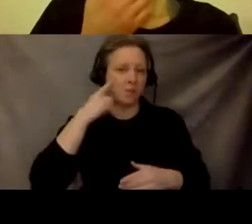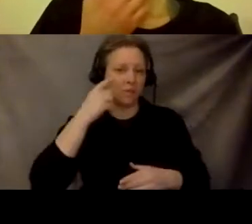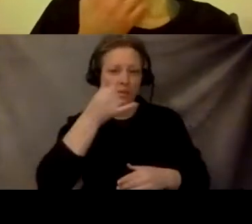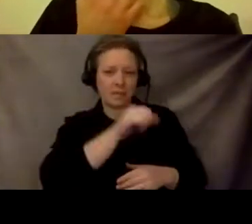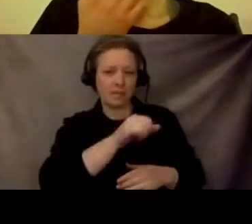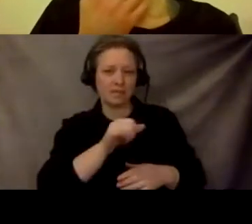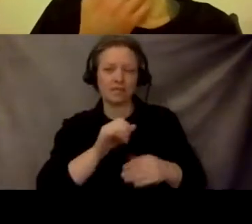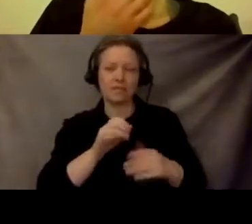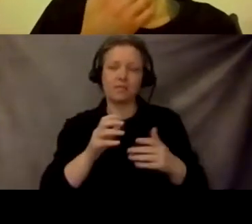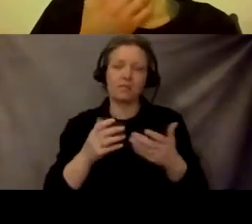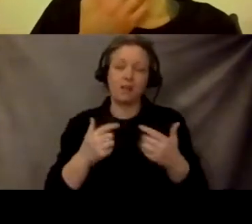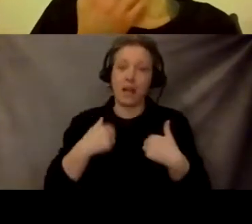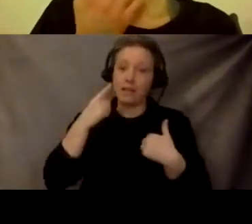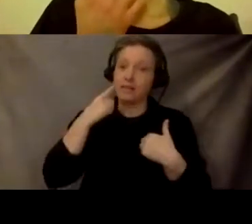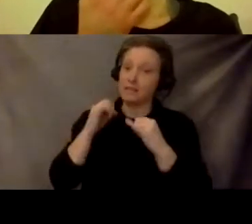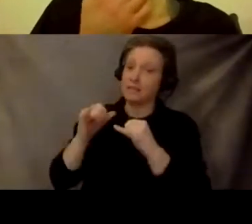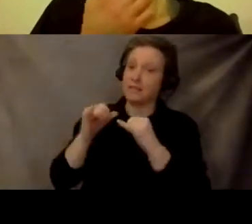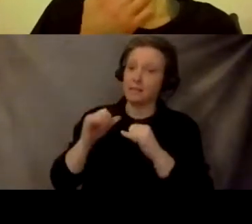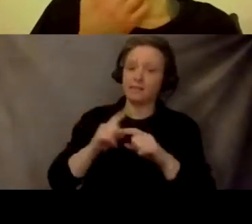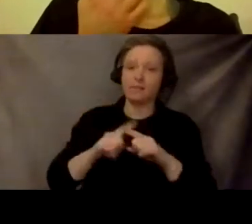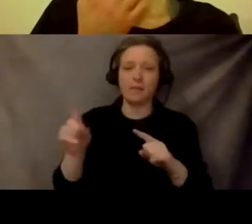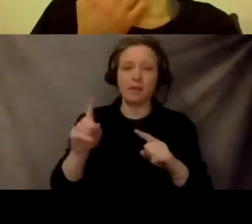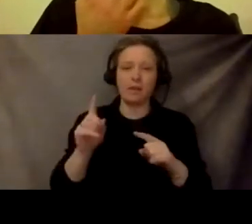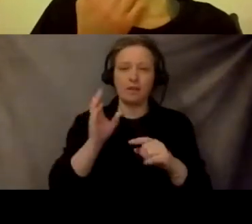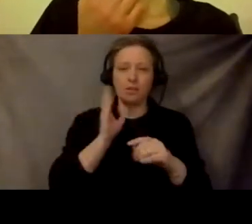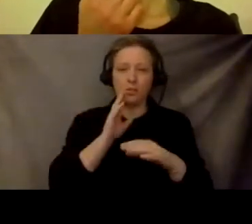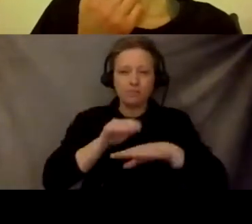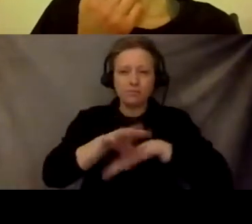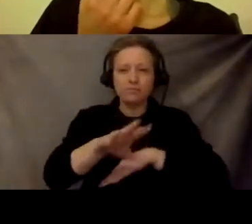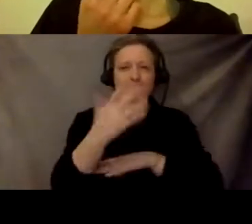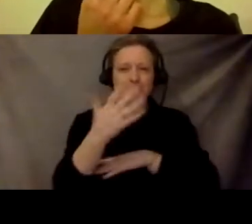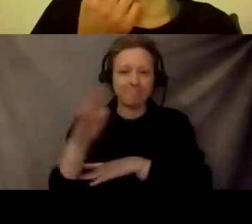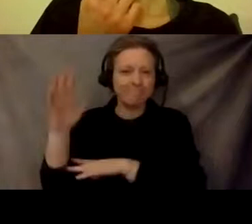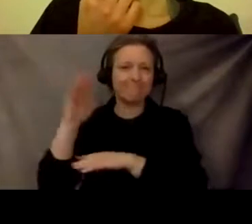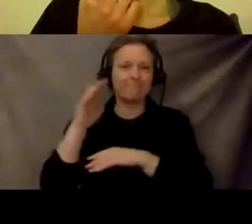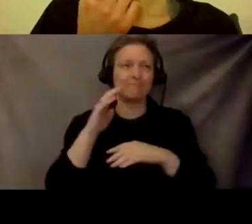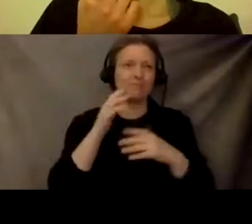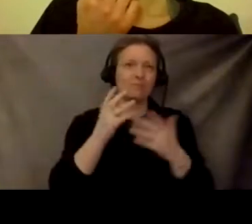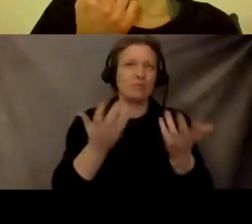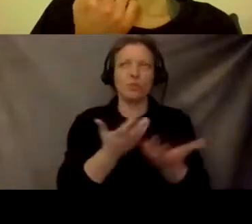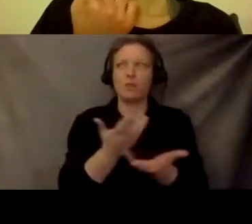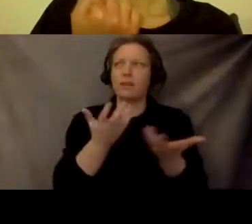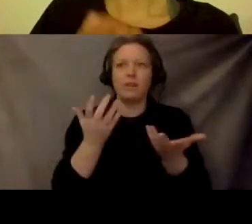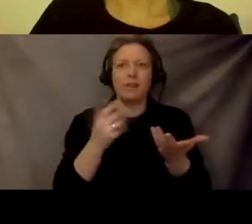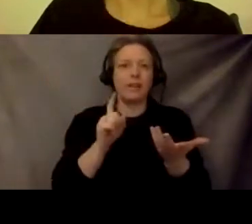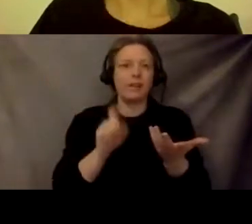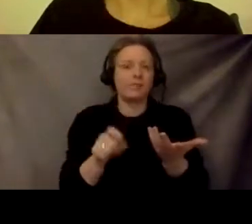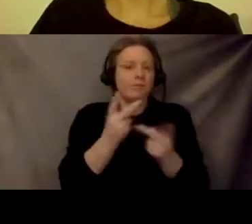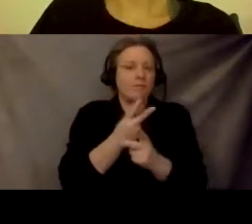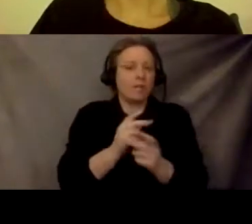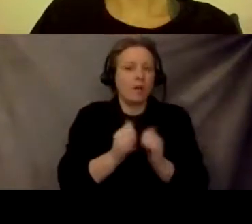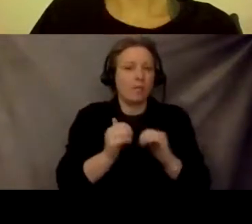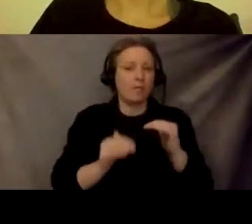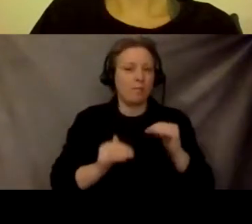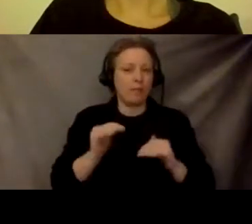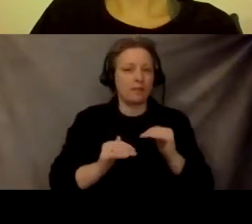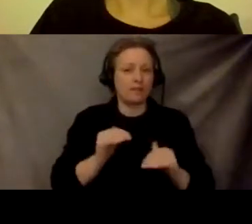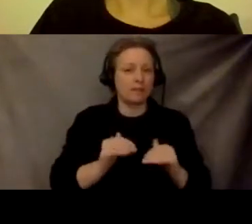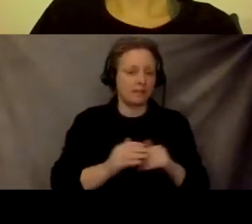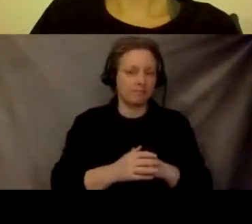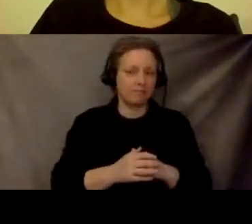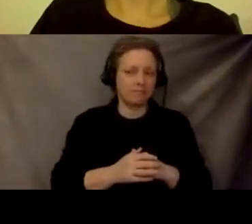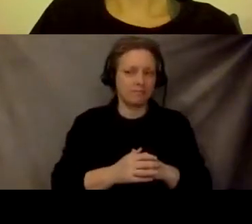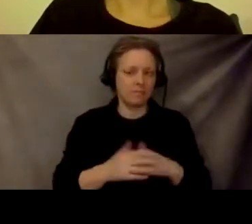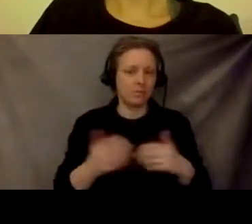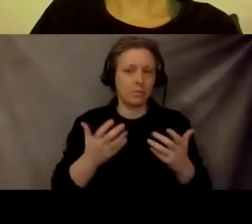would change a lot of the demand. So we've got to figure out smartly to balance, and it's a difficult balancing. And as far as